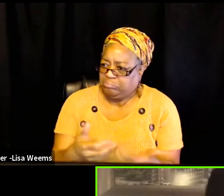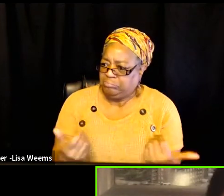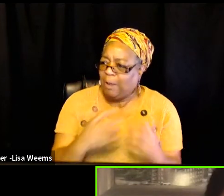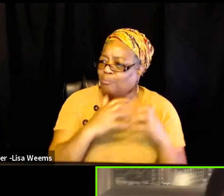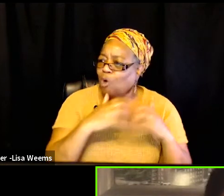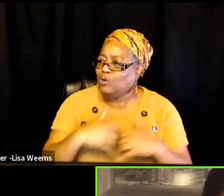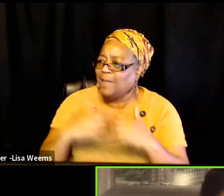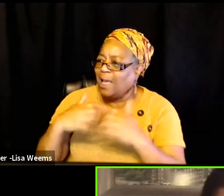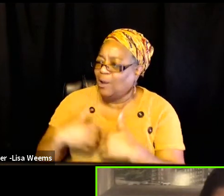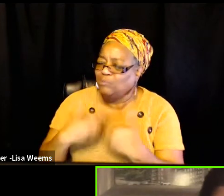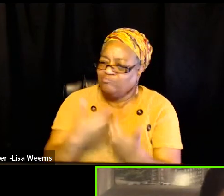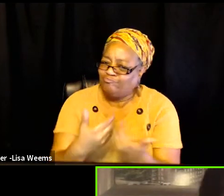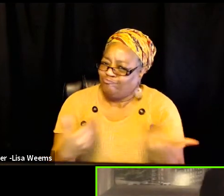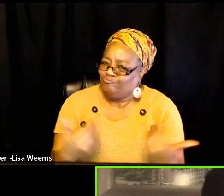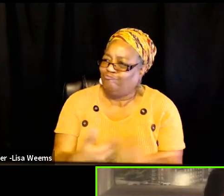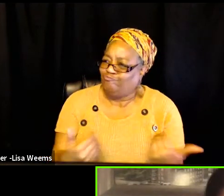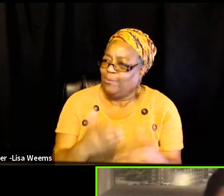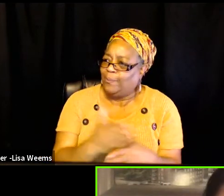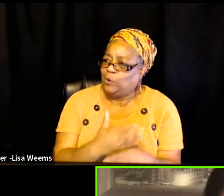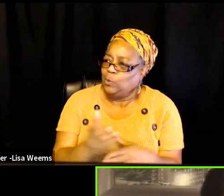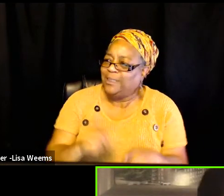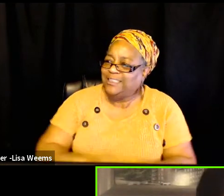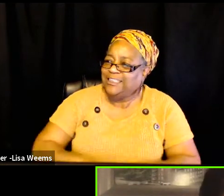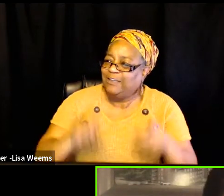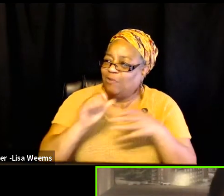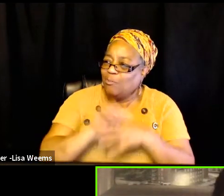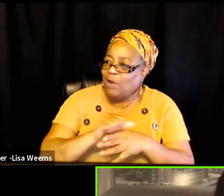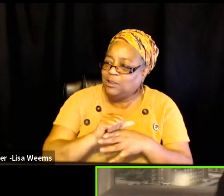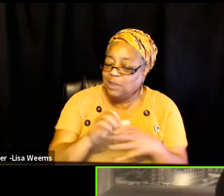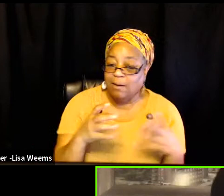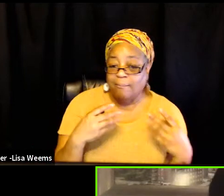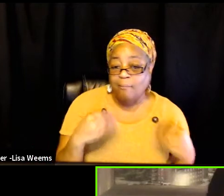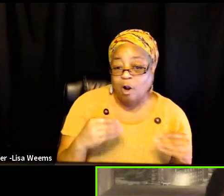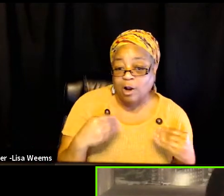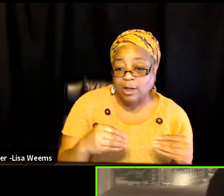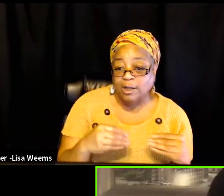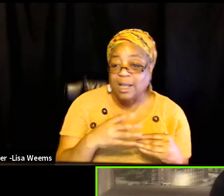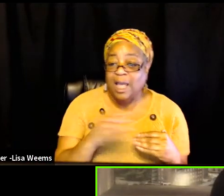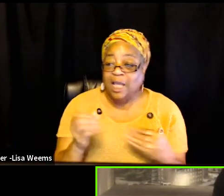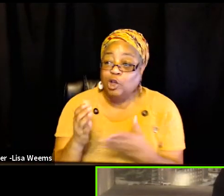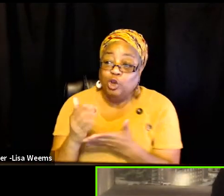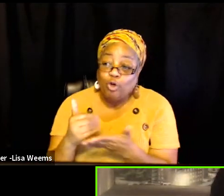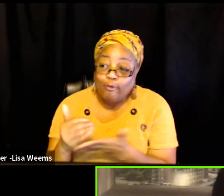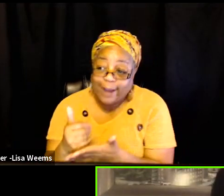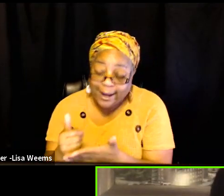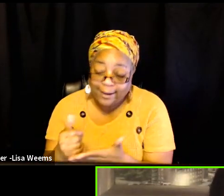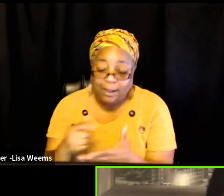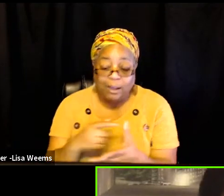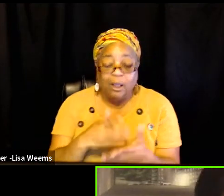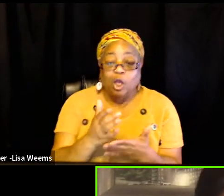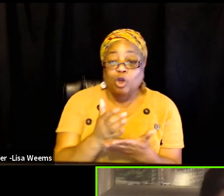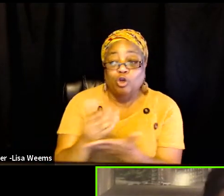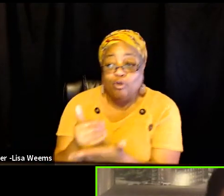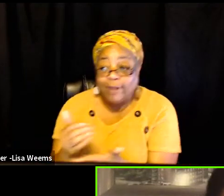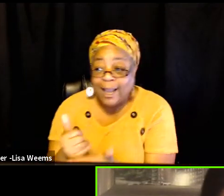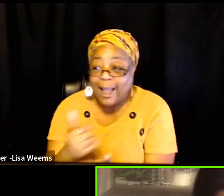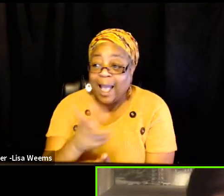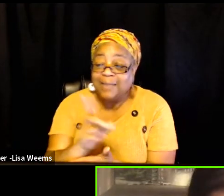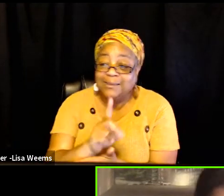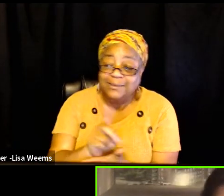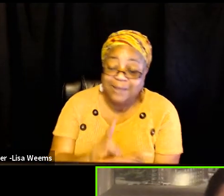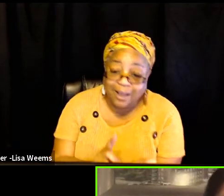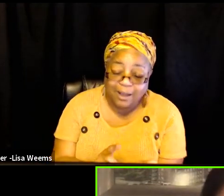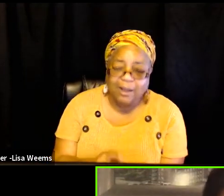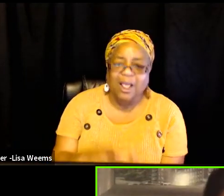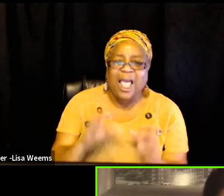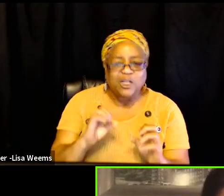between different practices, marketing and curatorial and design, education and visitor